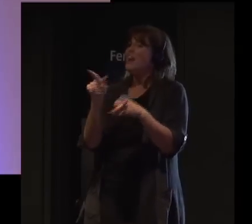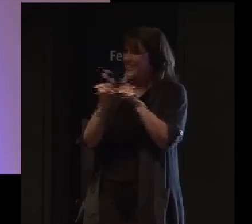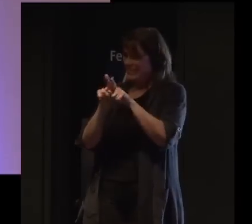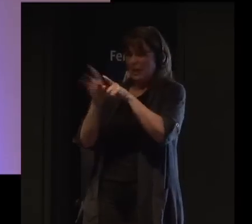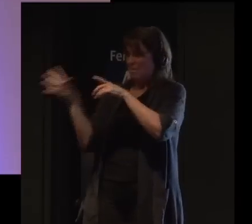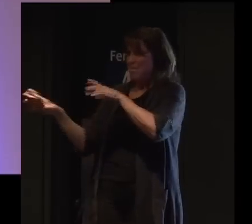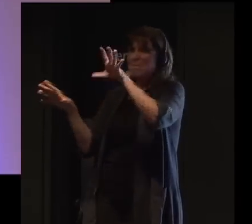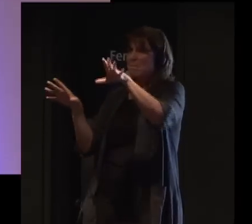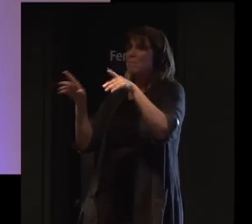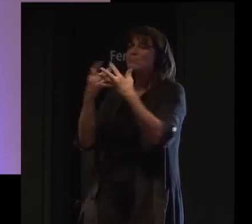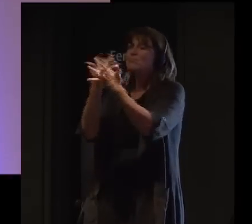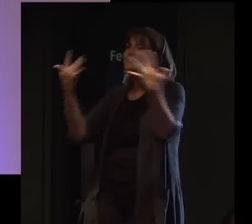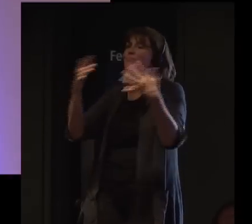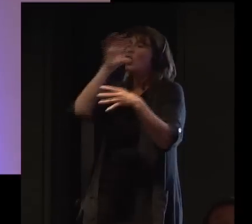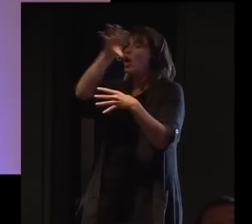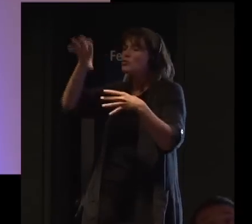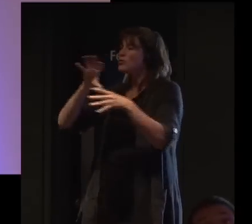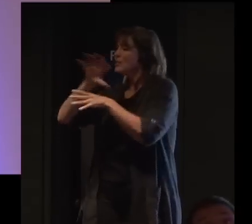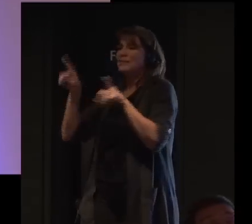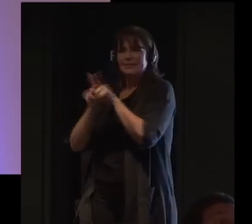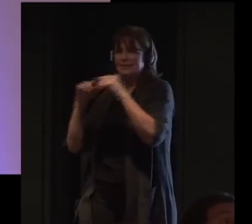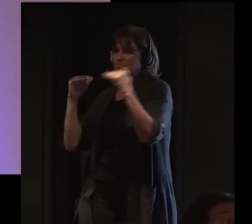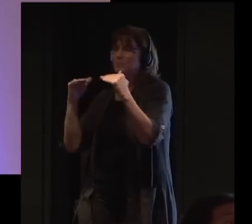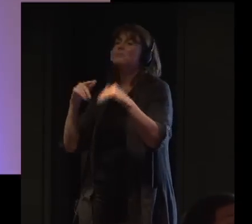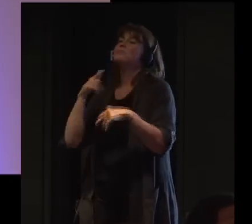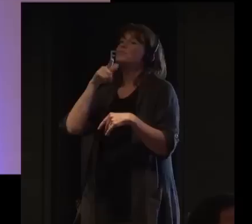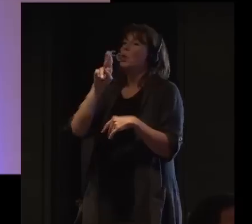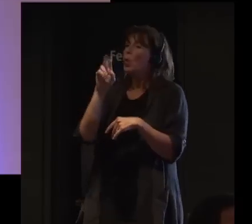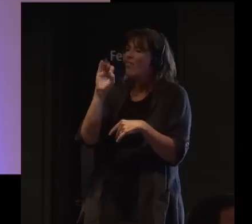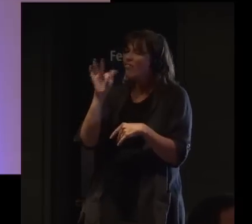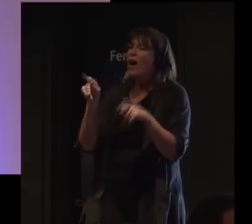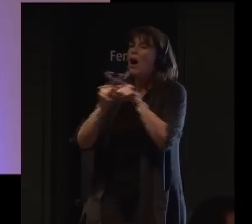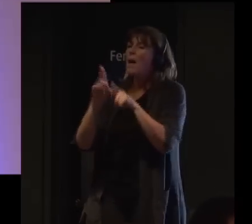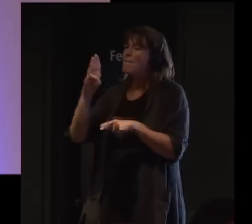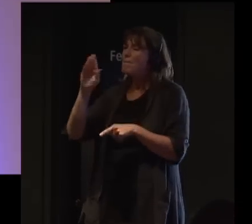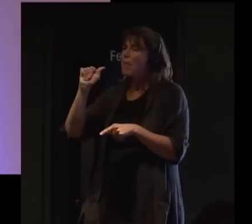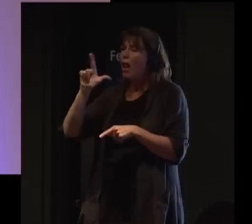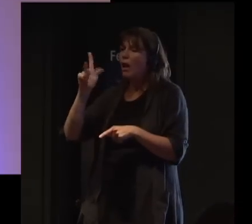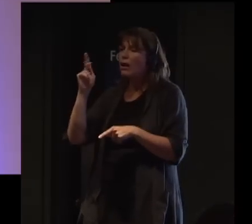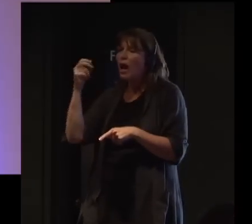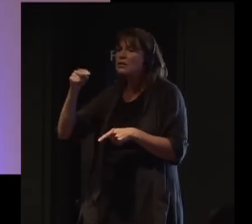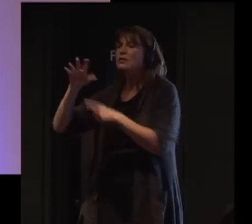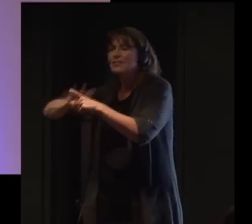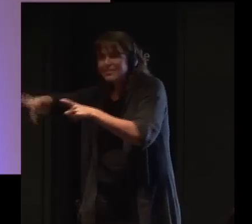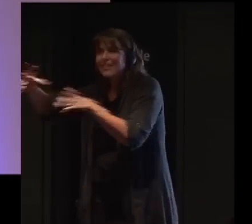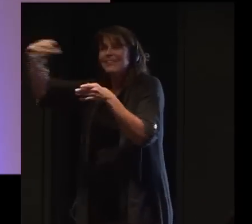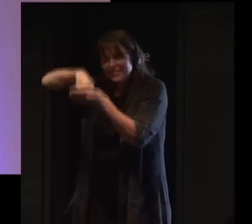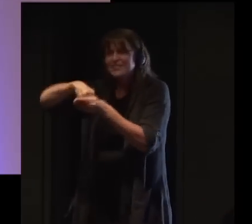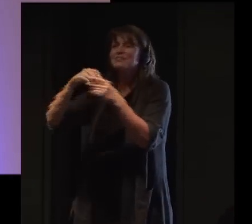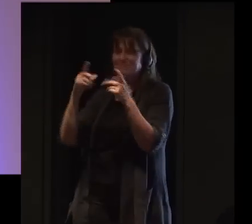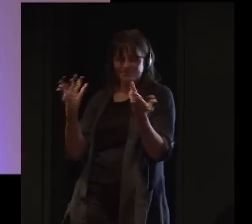instance, is a member of the Council of Europe, as many countries of the Balkans and the Caucasus.